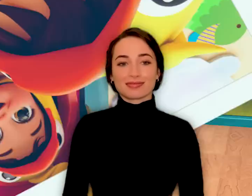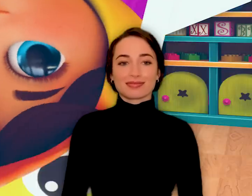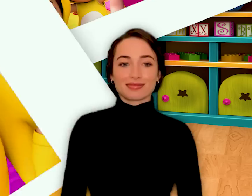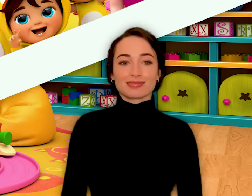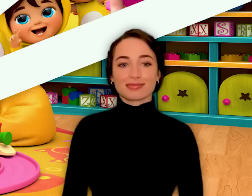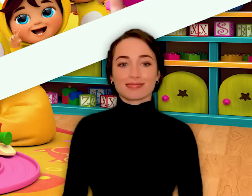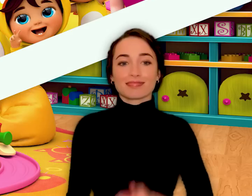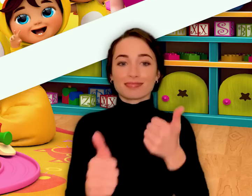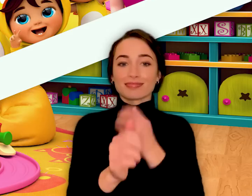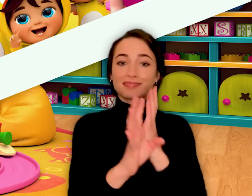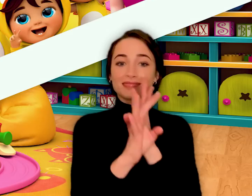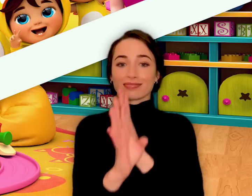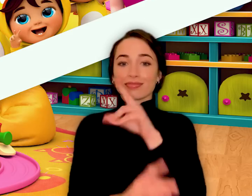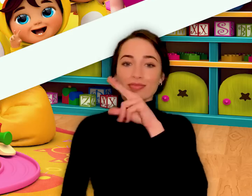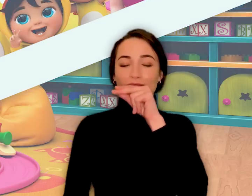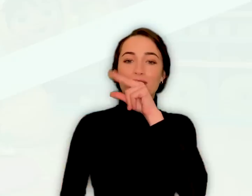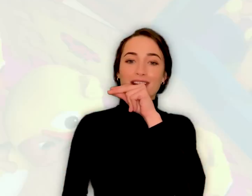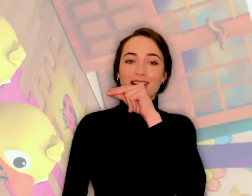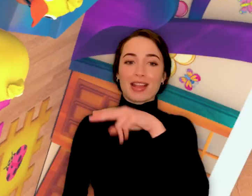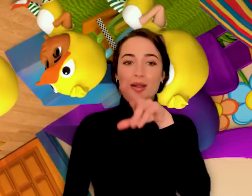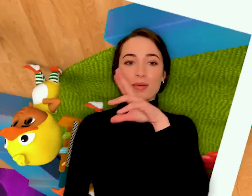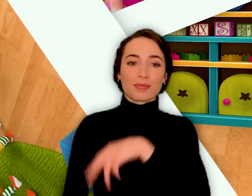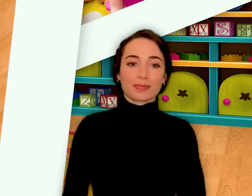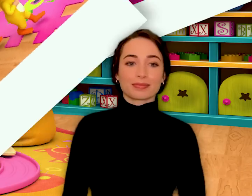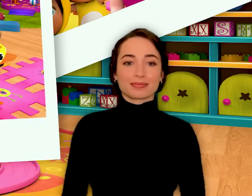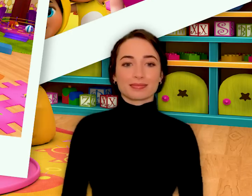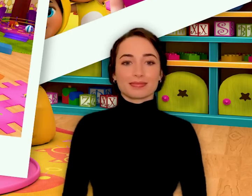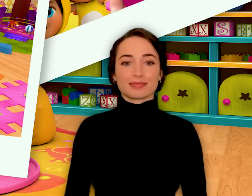quack he the others with the quack quack